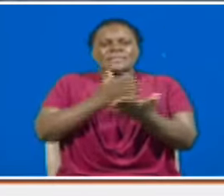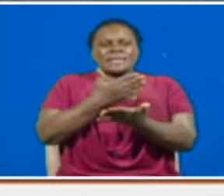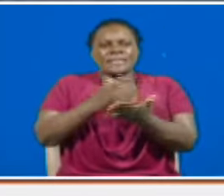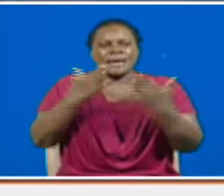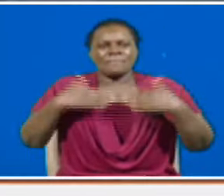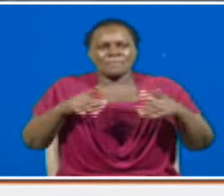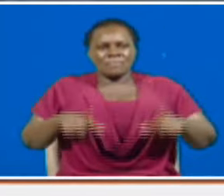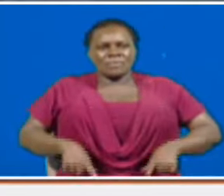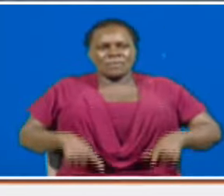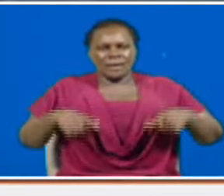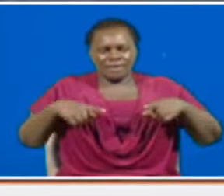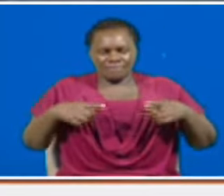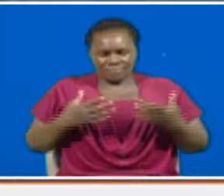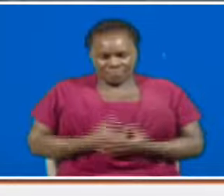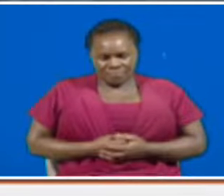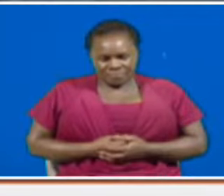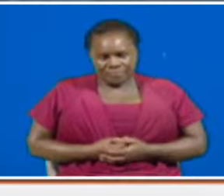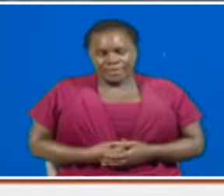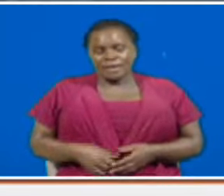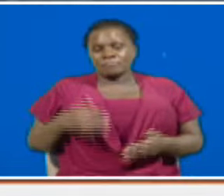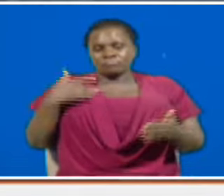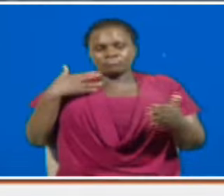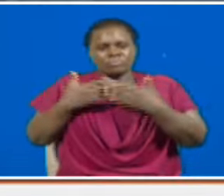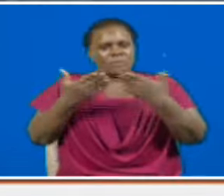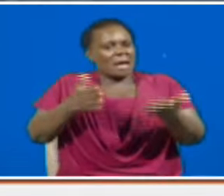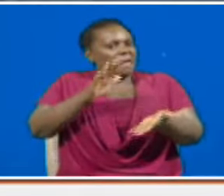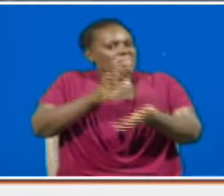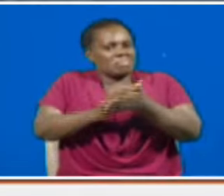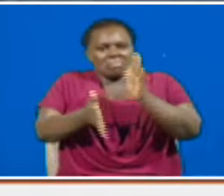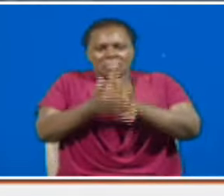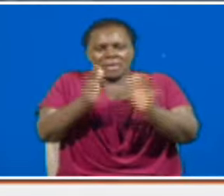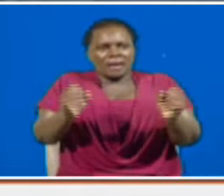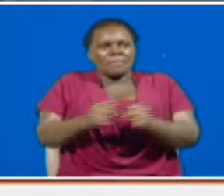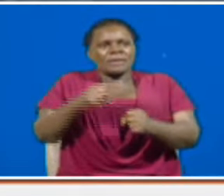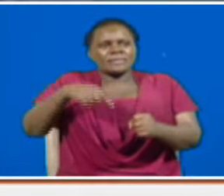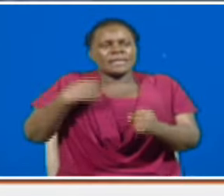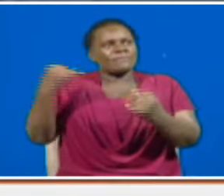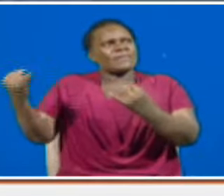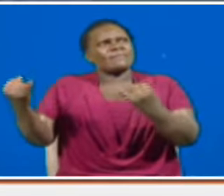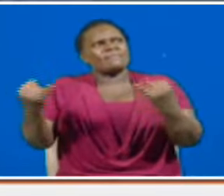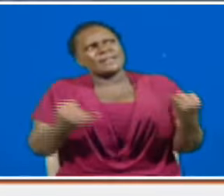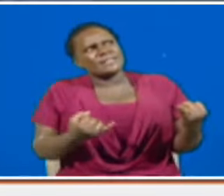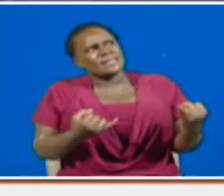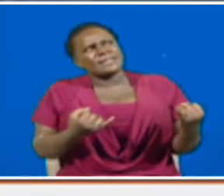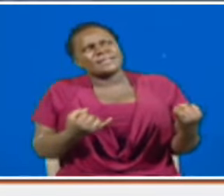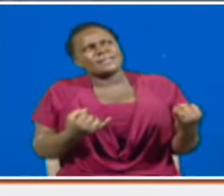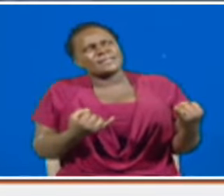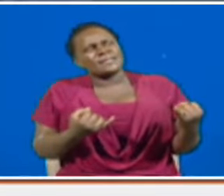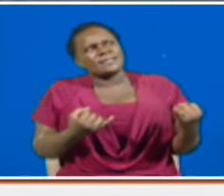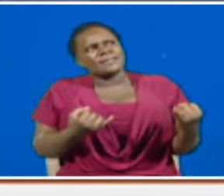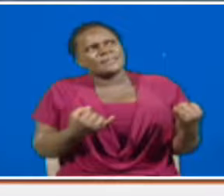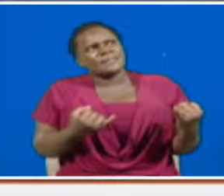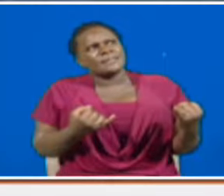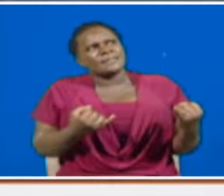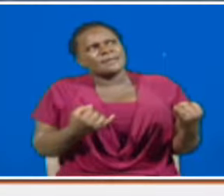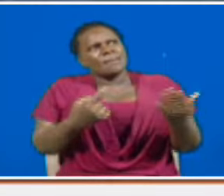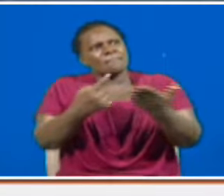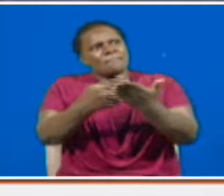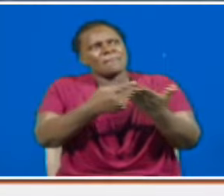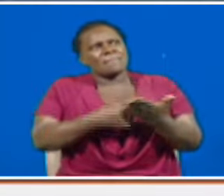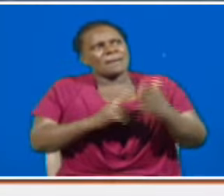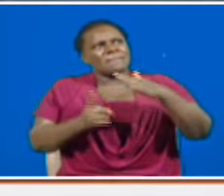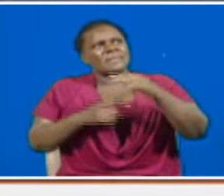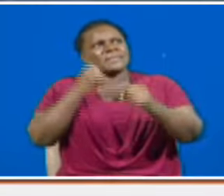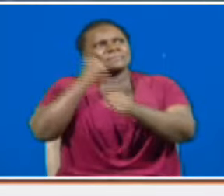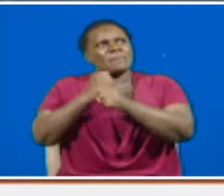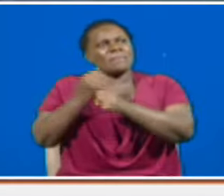lose life because of the same. Okay. So far, nothing has happened. We were actually invited for conciliation under the Minister of